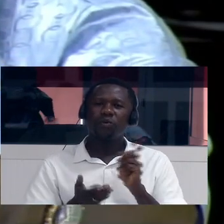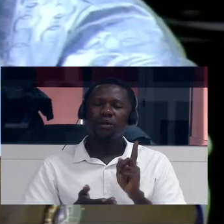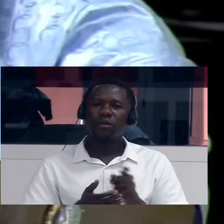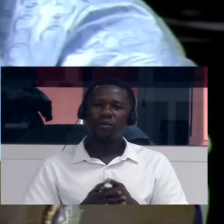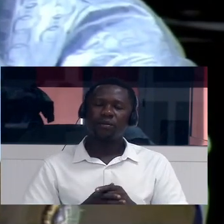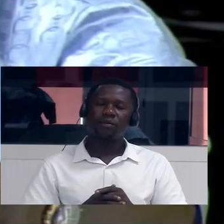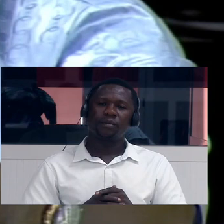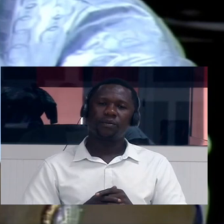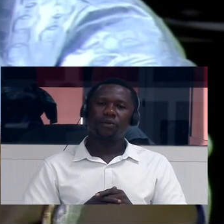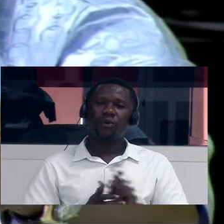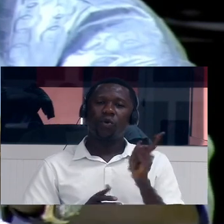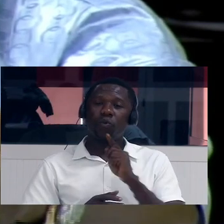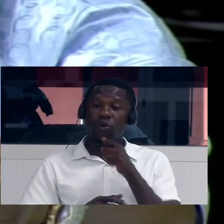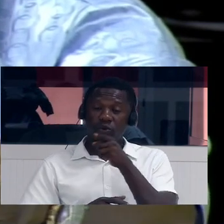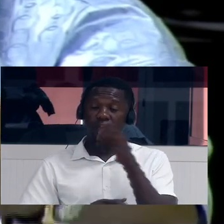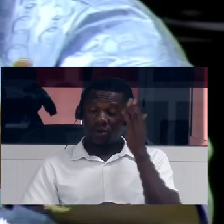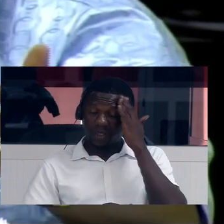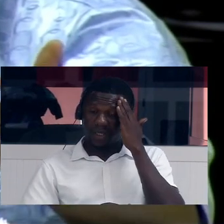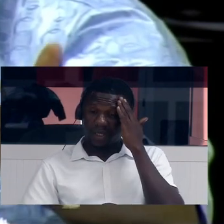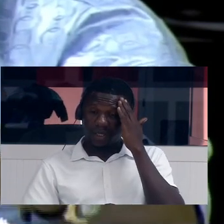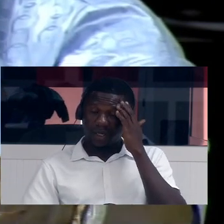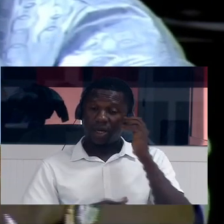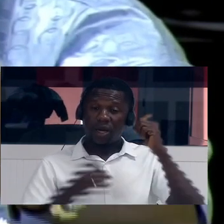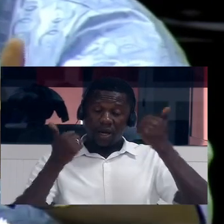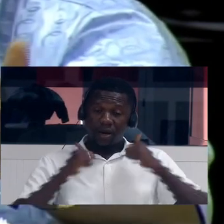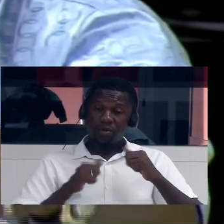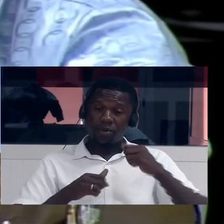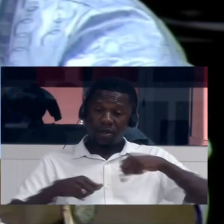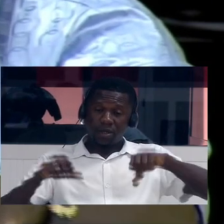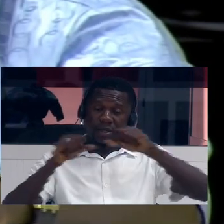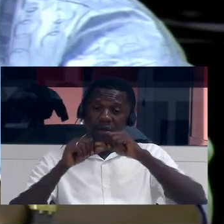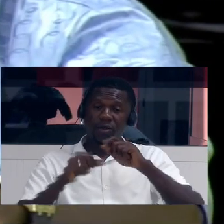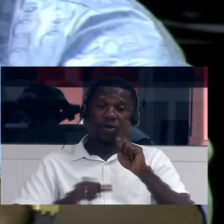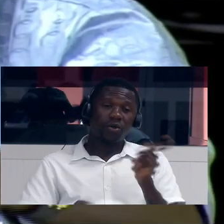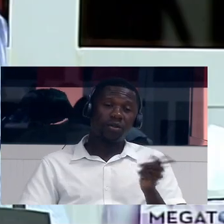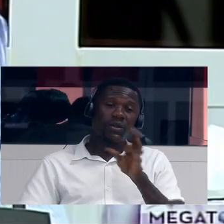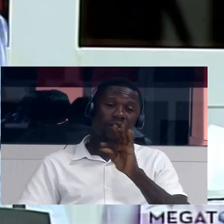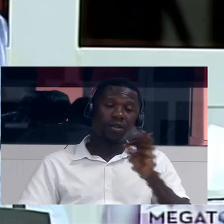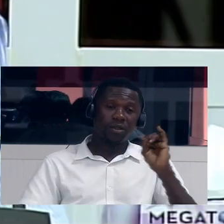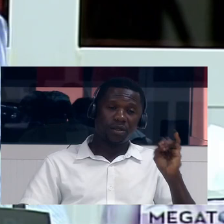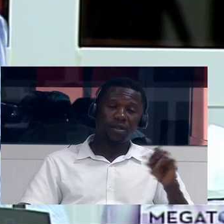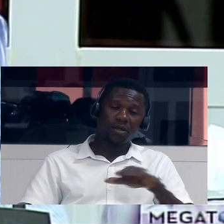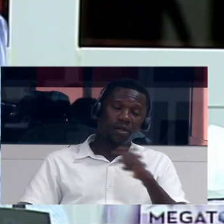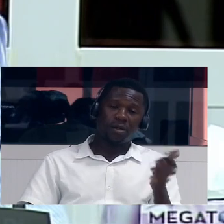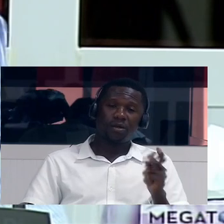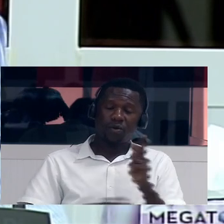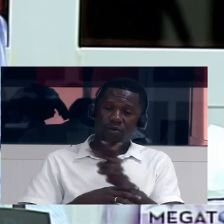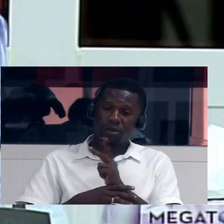What do you think happened around GTTI and Westfield? What do you think